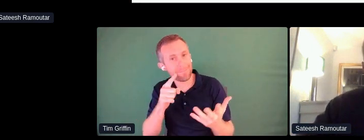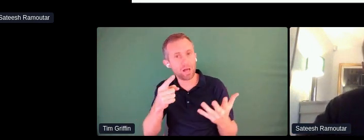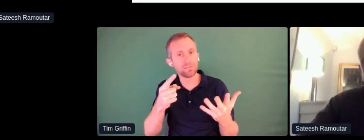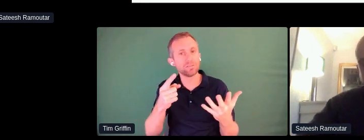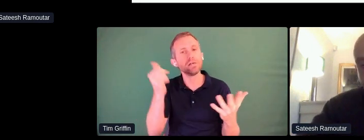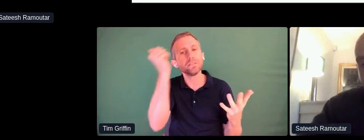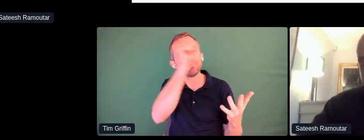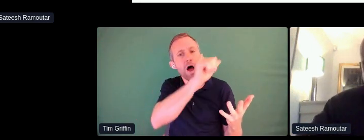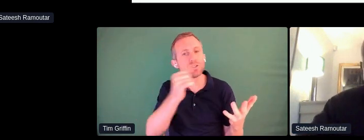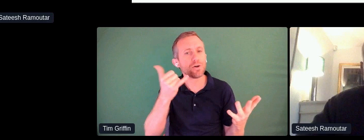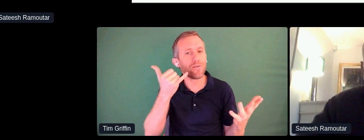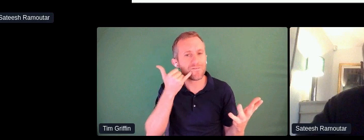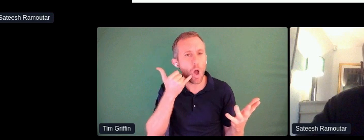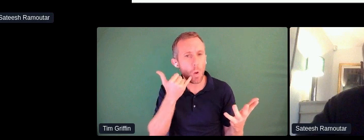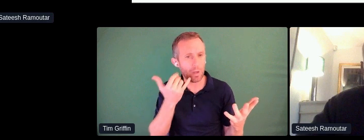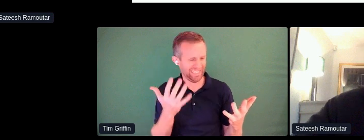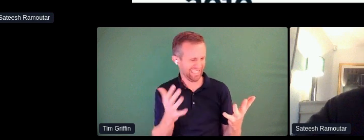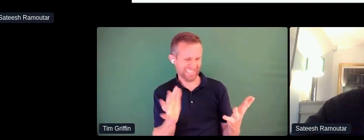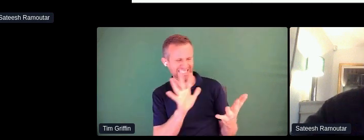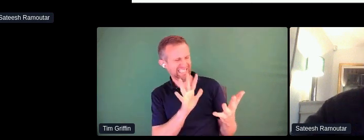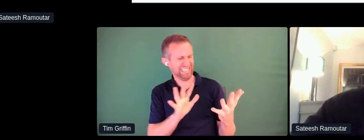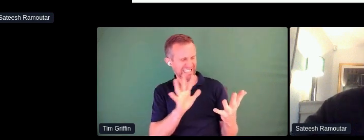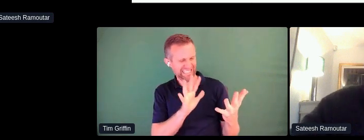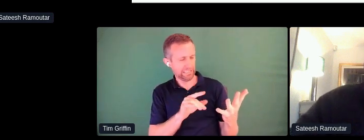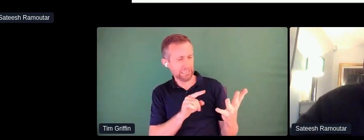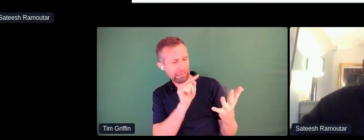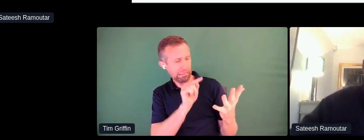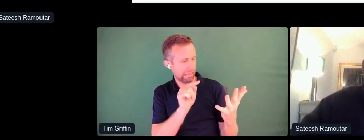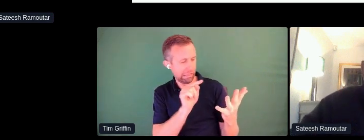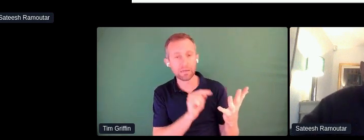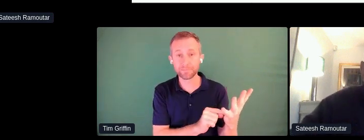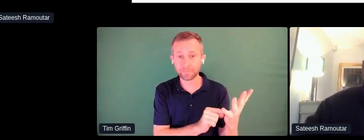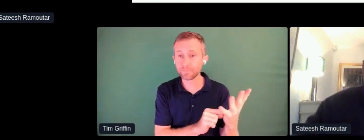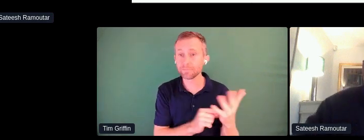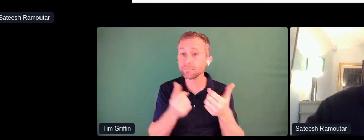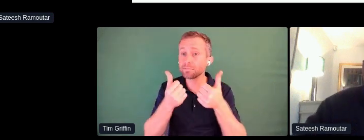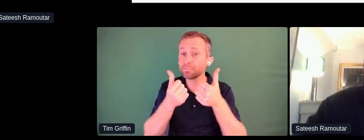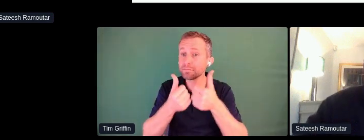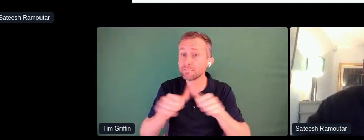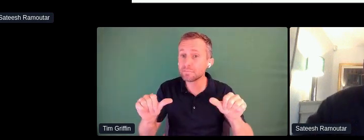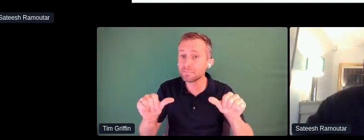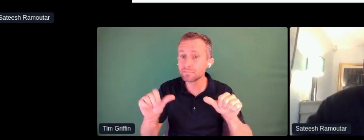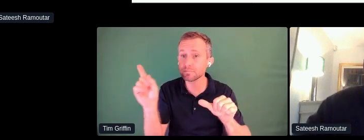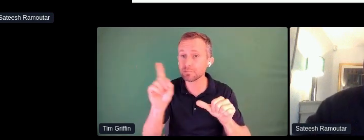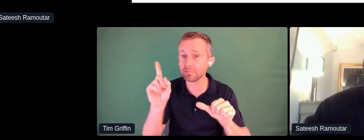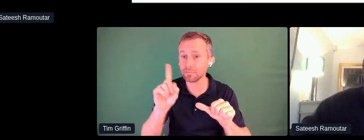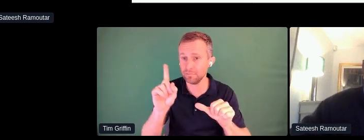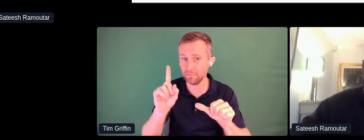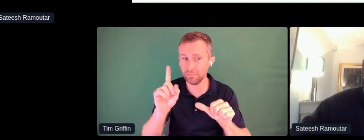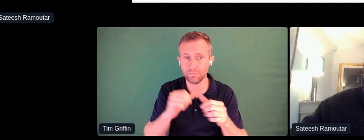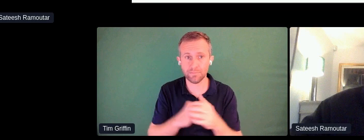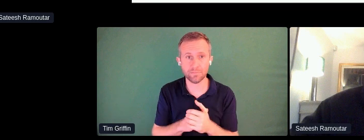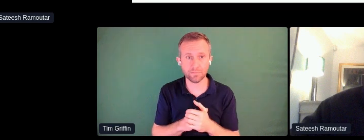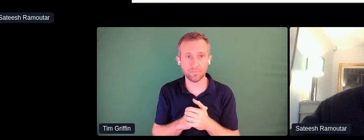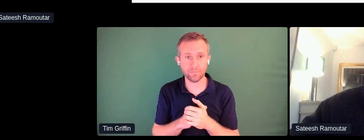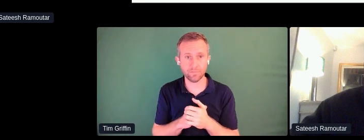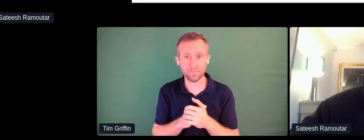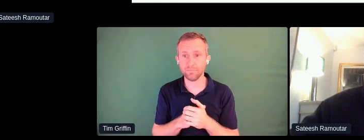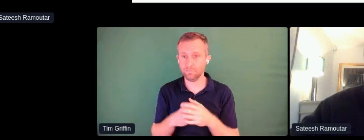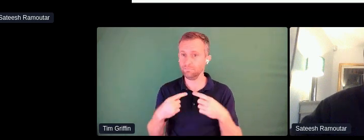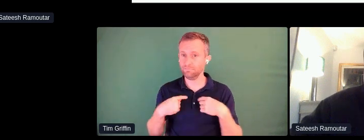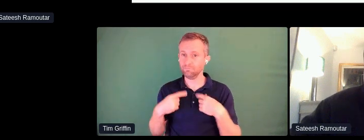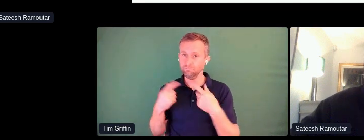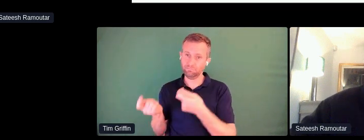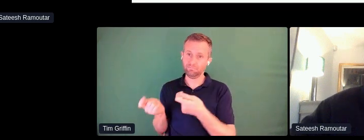smartphone. He was struggling with it. So what was the solution for Suku in 2010? I got him a